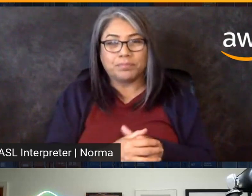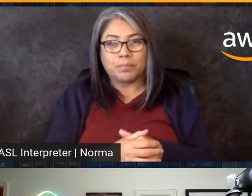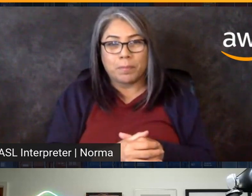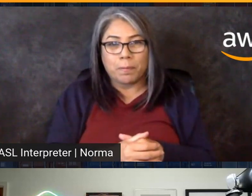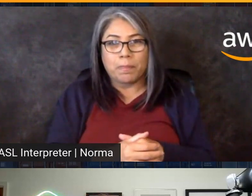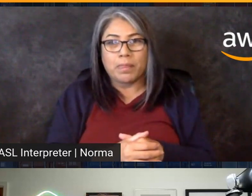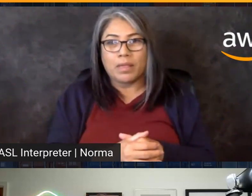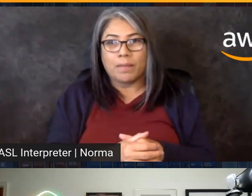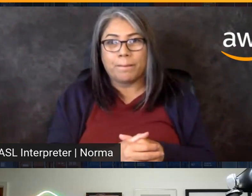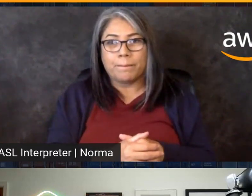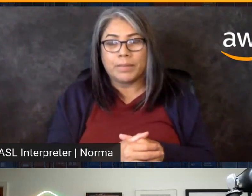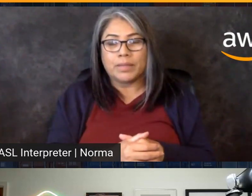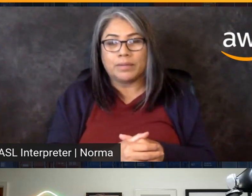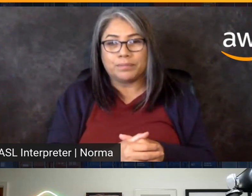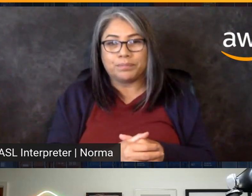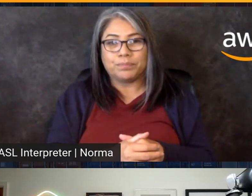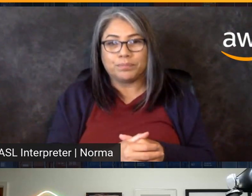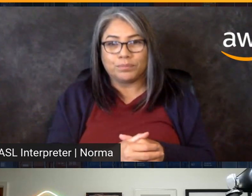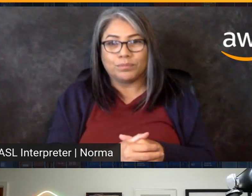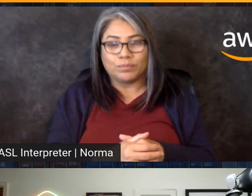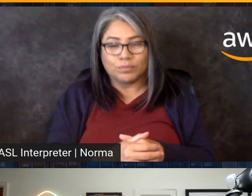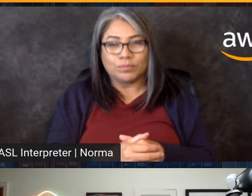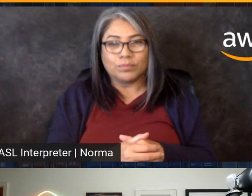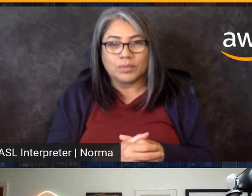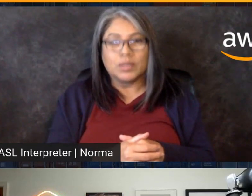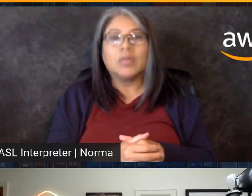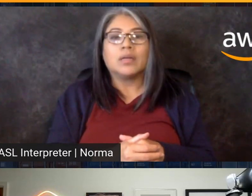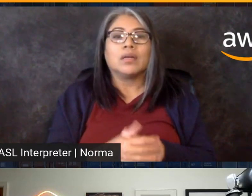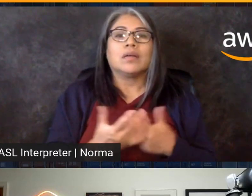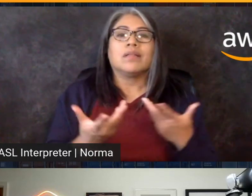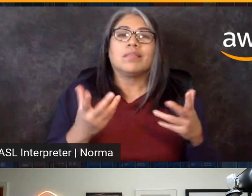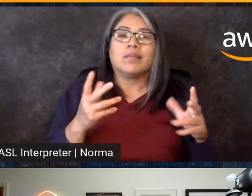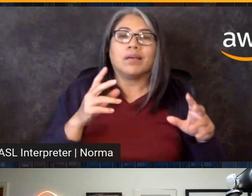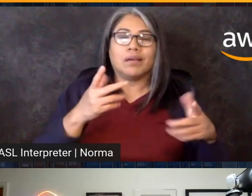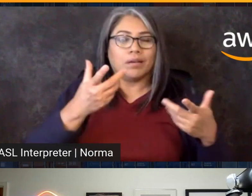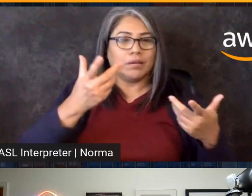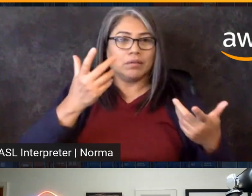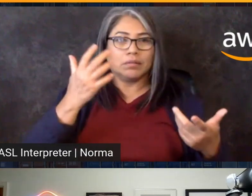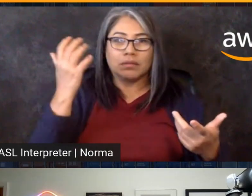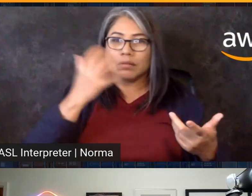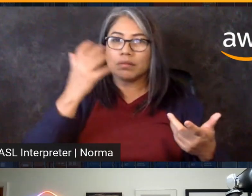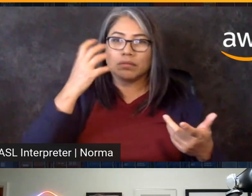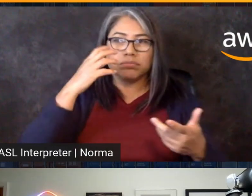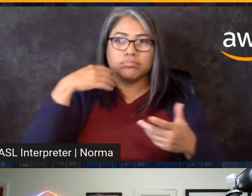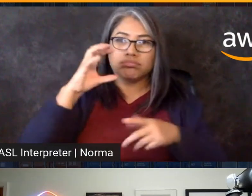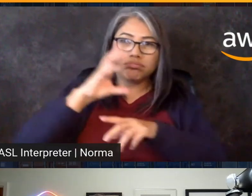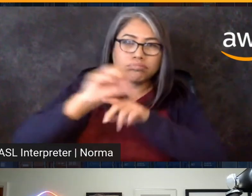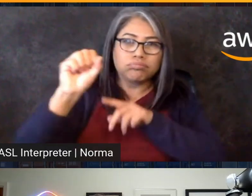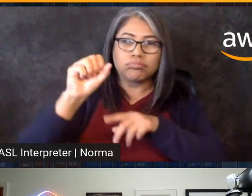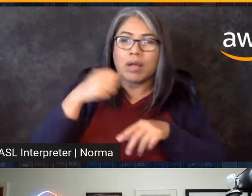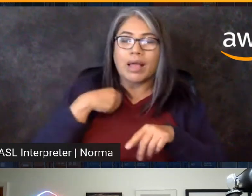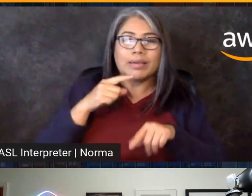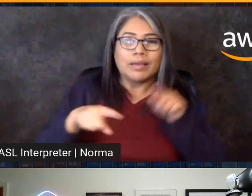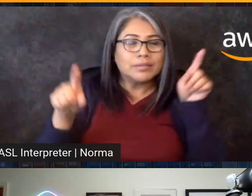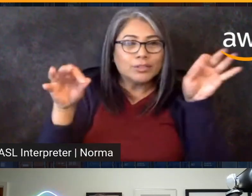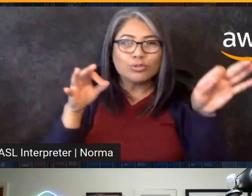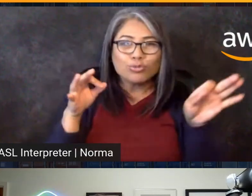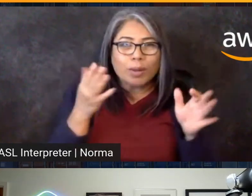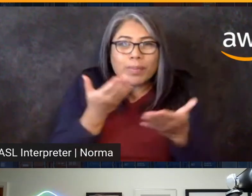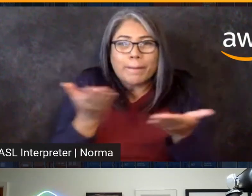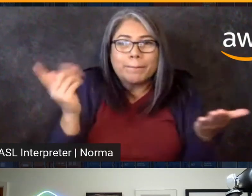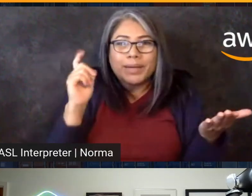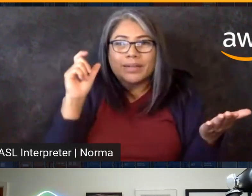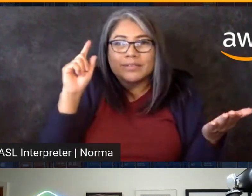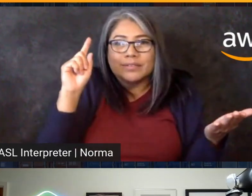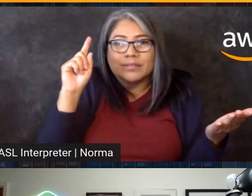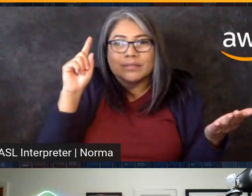Yeah. That is really... the capabilities I see are just like it. I can't describe them because they're just